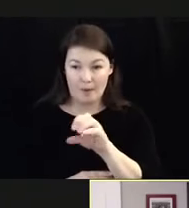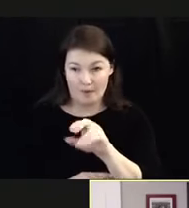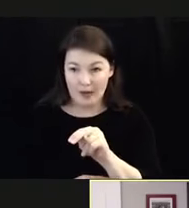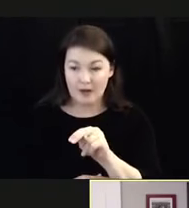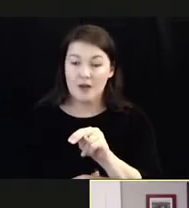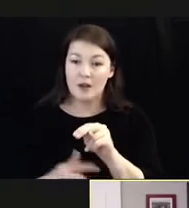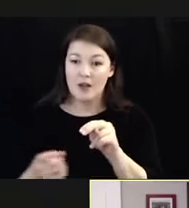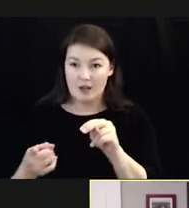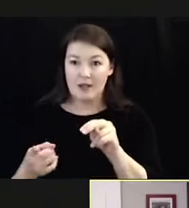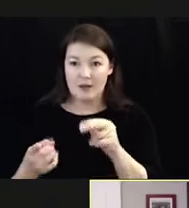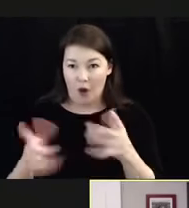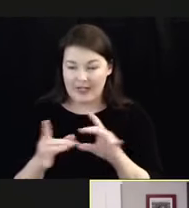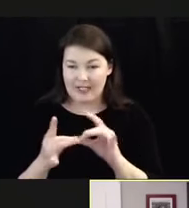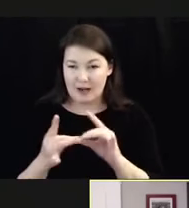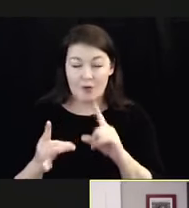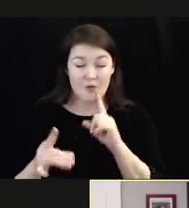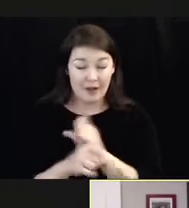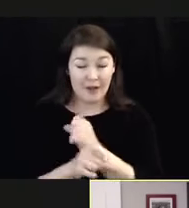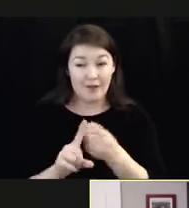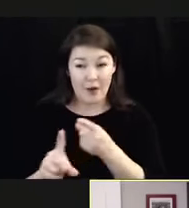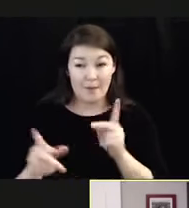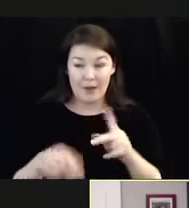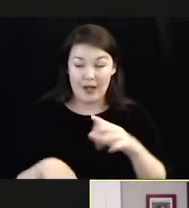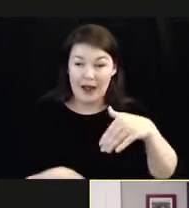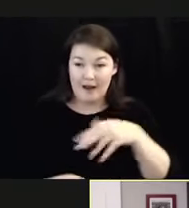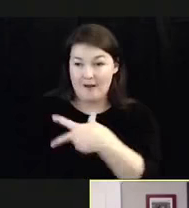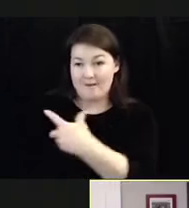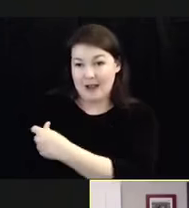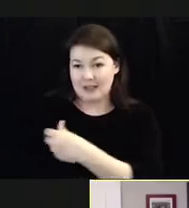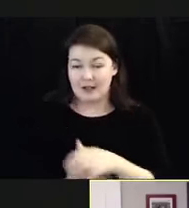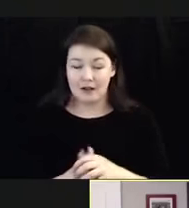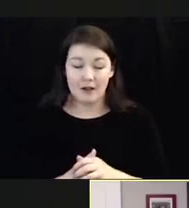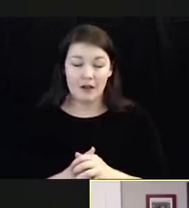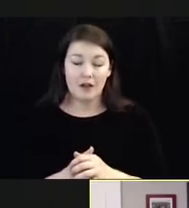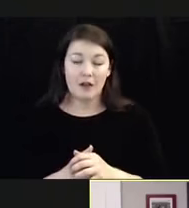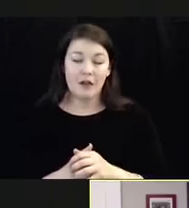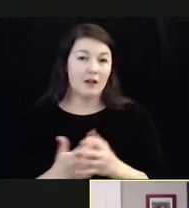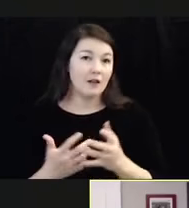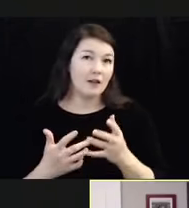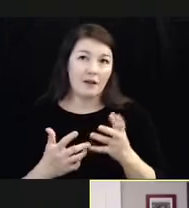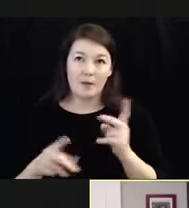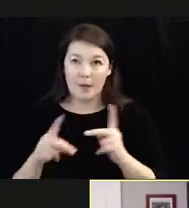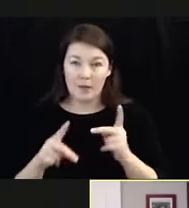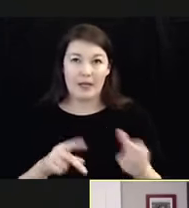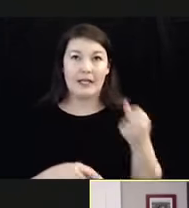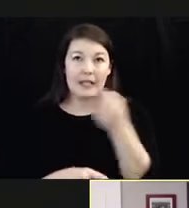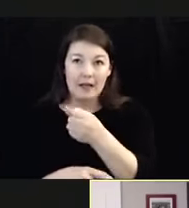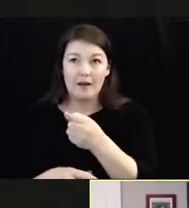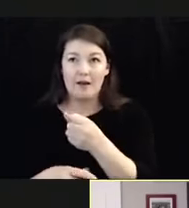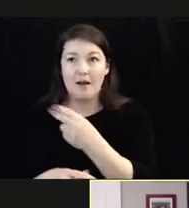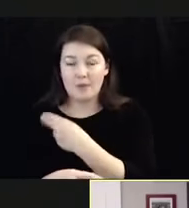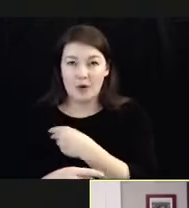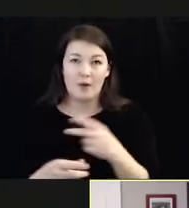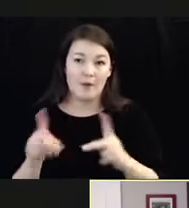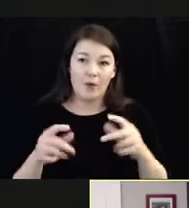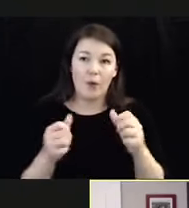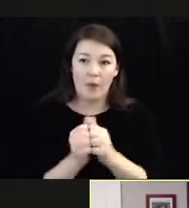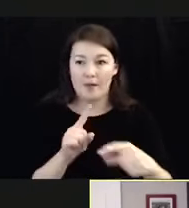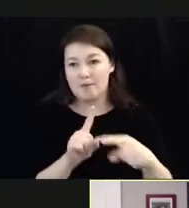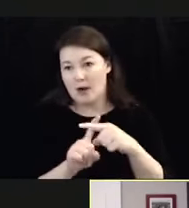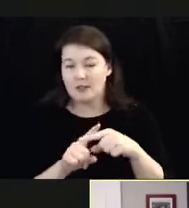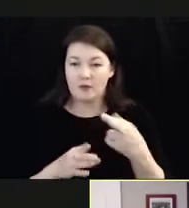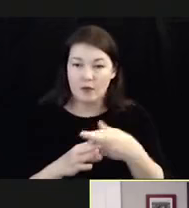unvaccinated. It really, the hospitalization rates we're seeing, the case rates we're seeing, the death rates we're seeing are really incredibly higher